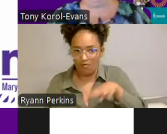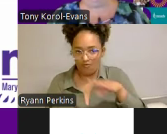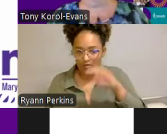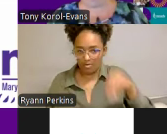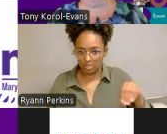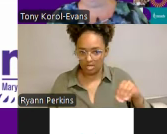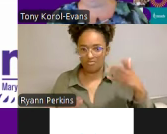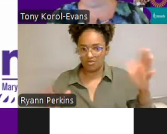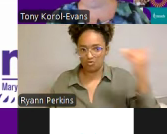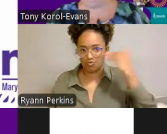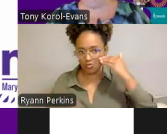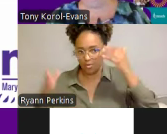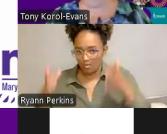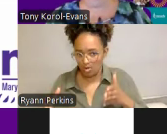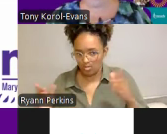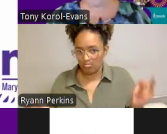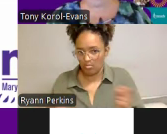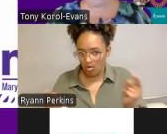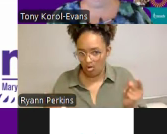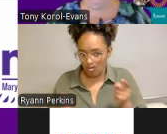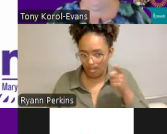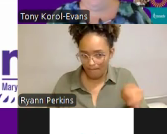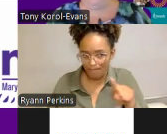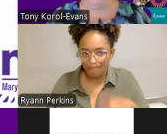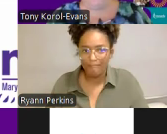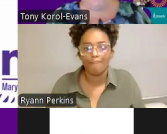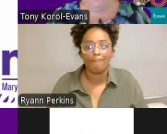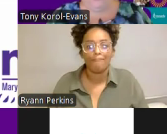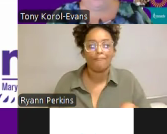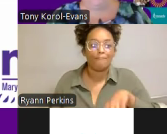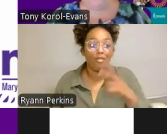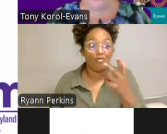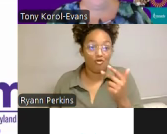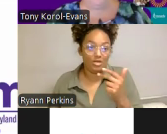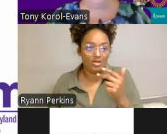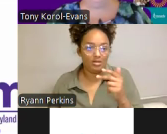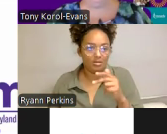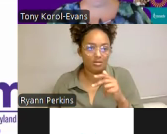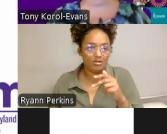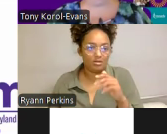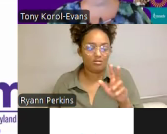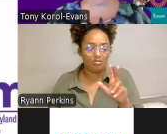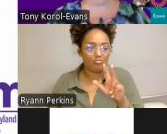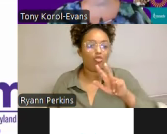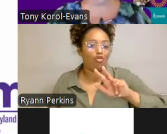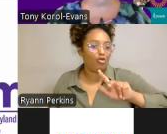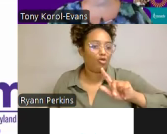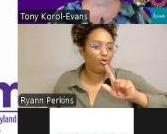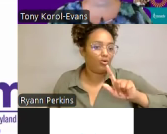31.9% non-intimate partner. And then if we go forward to the one on race,